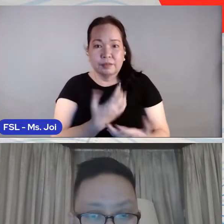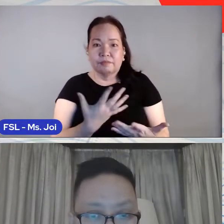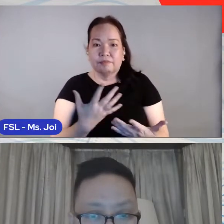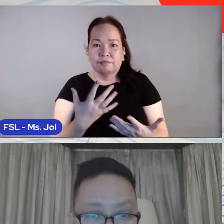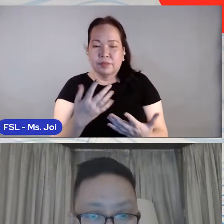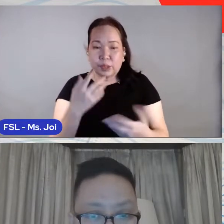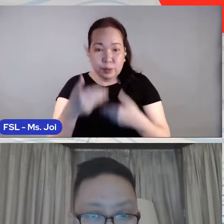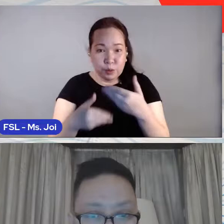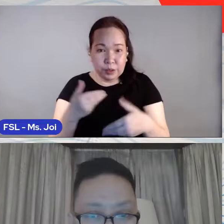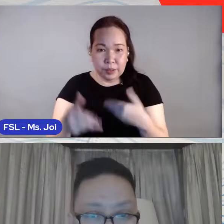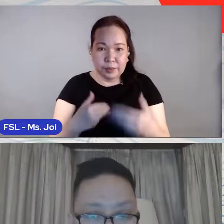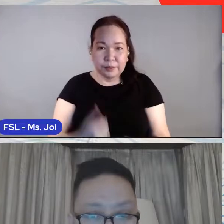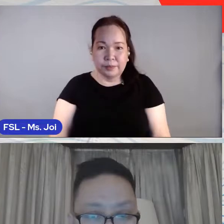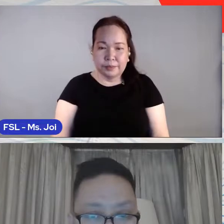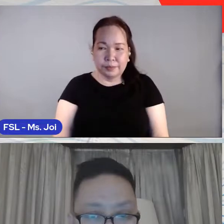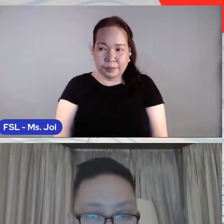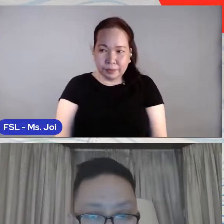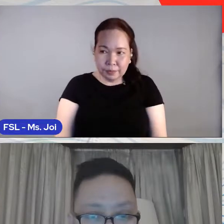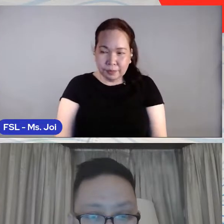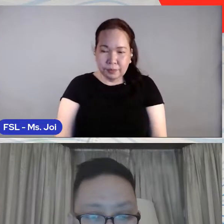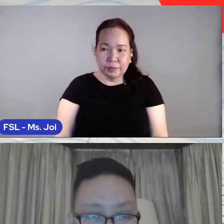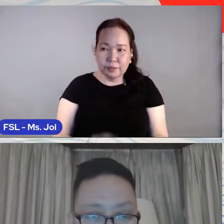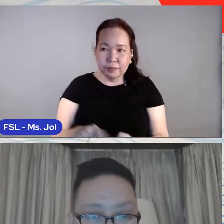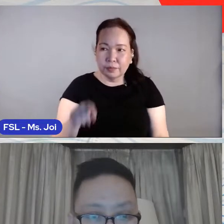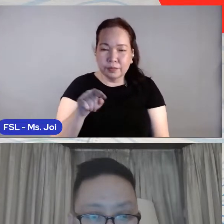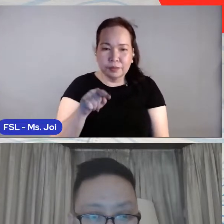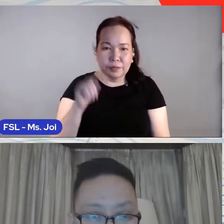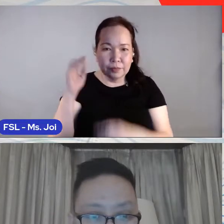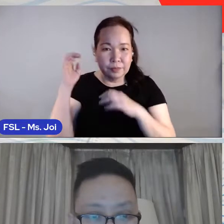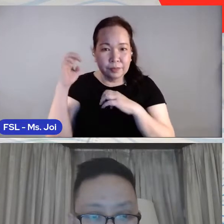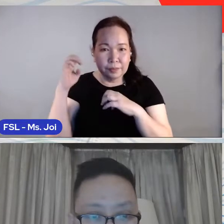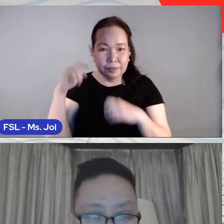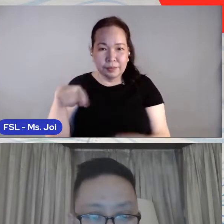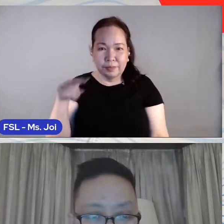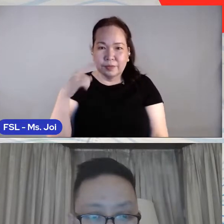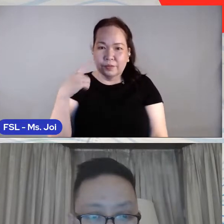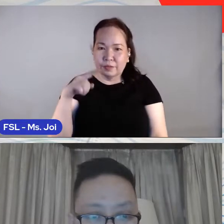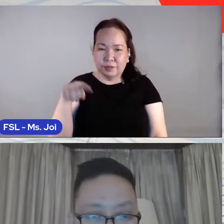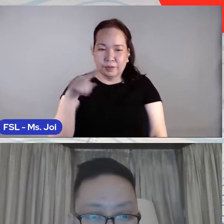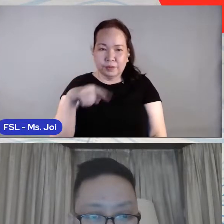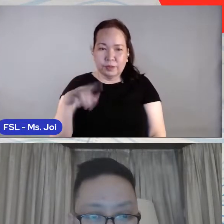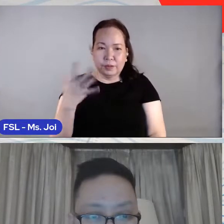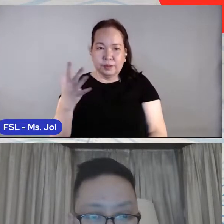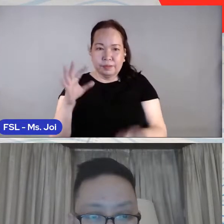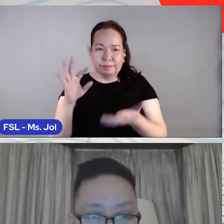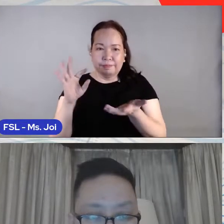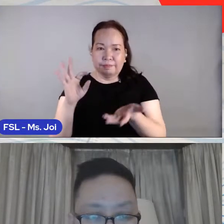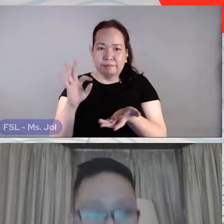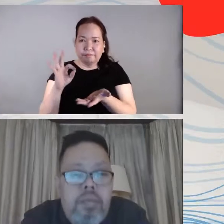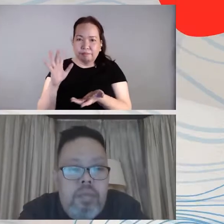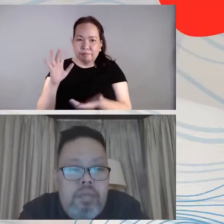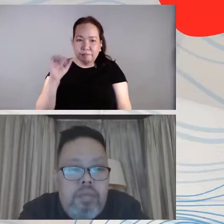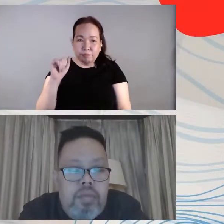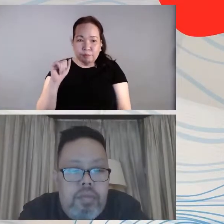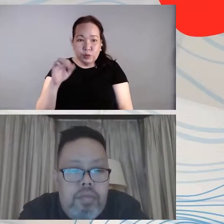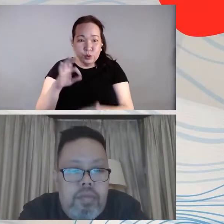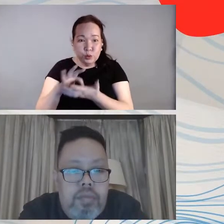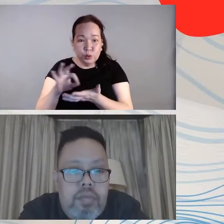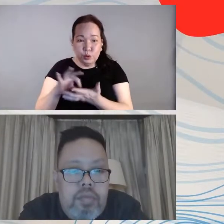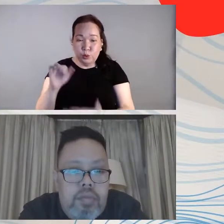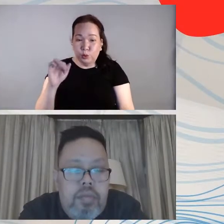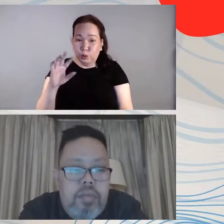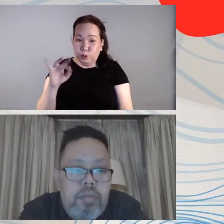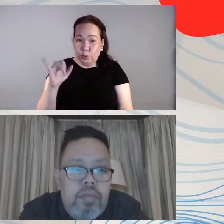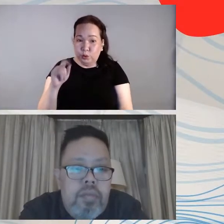Pero what are your expectations po for the audit? To Director James siguro muna. What are your